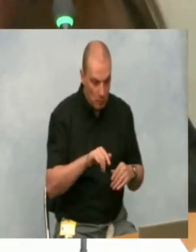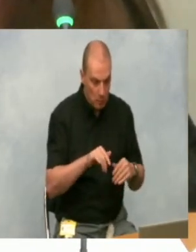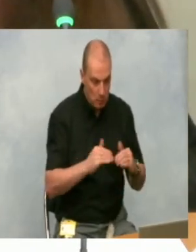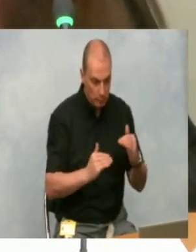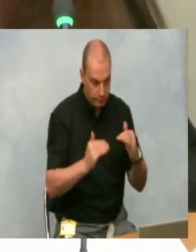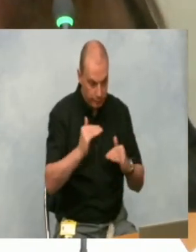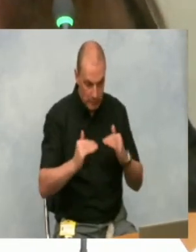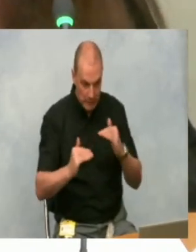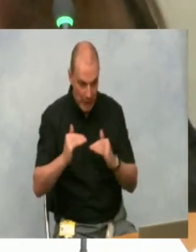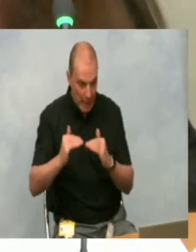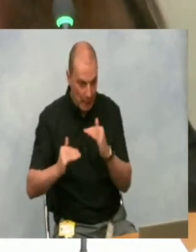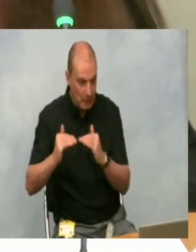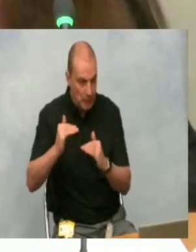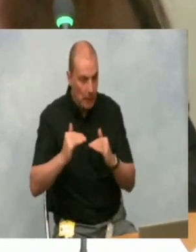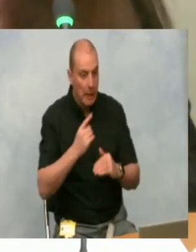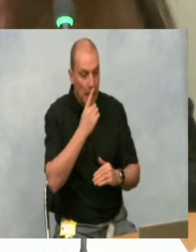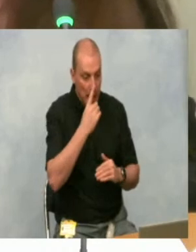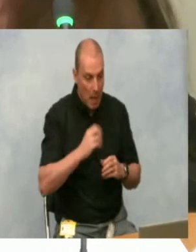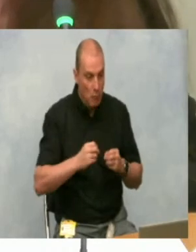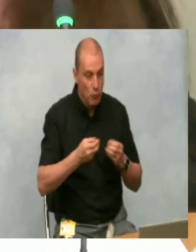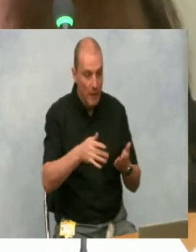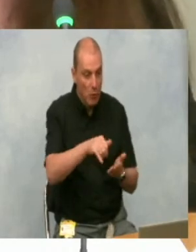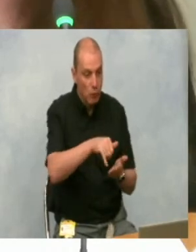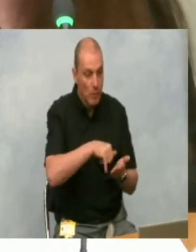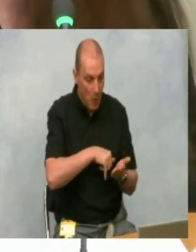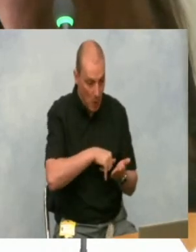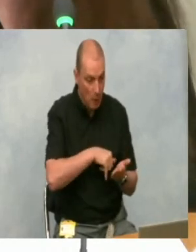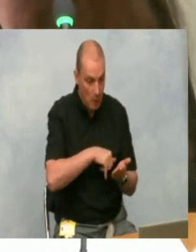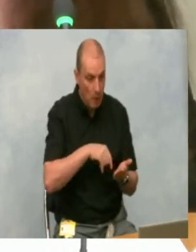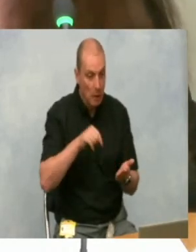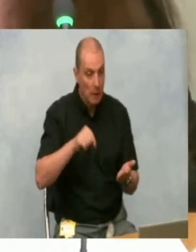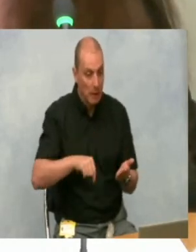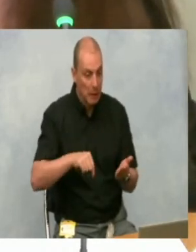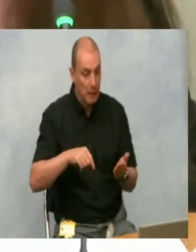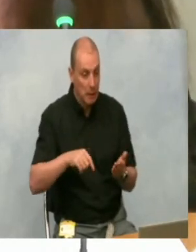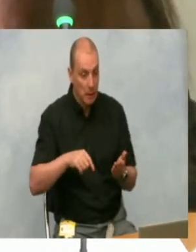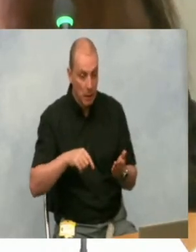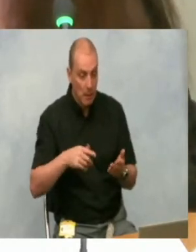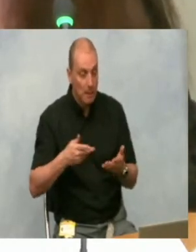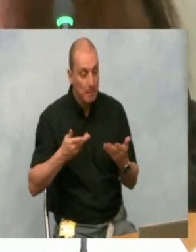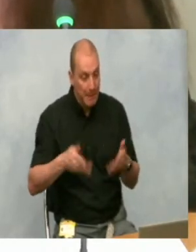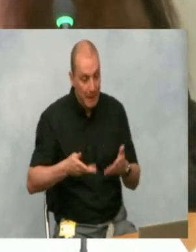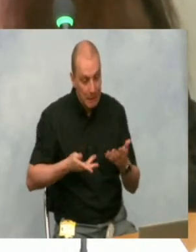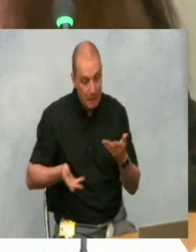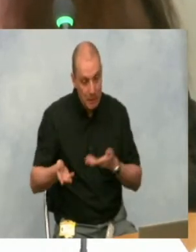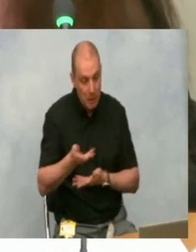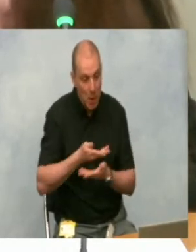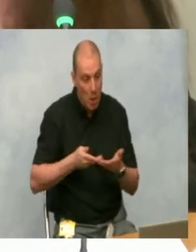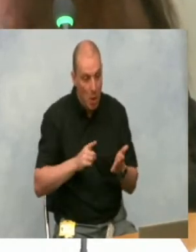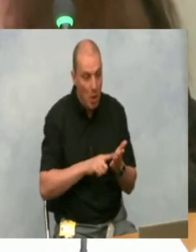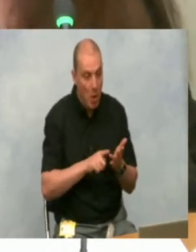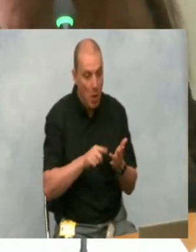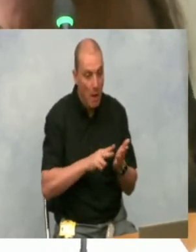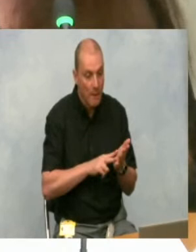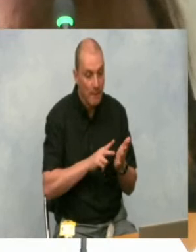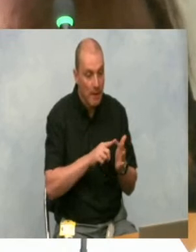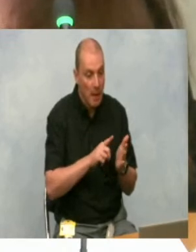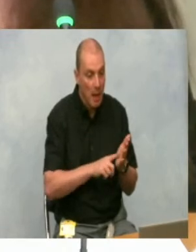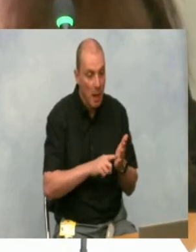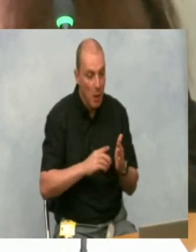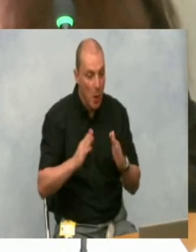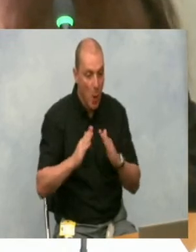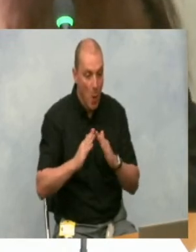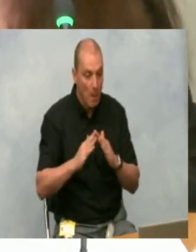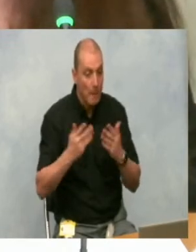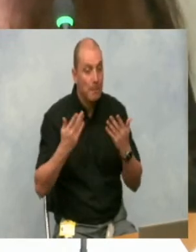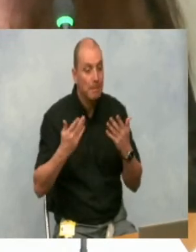one. This housing development we've been in discussion with Level Homes for a period of time, particularly